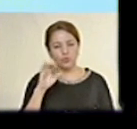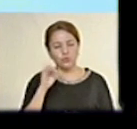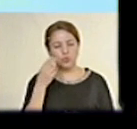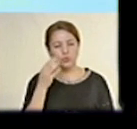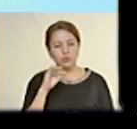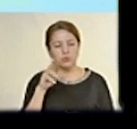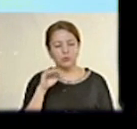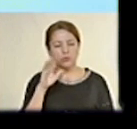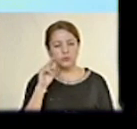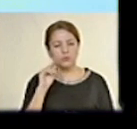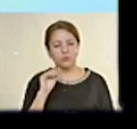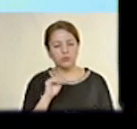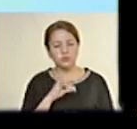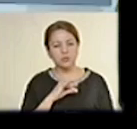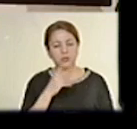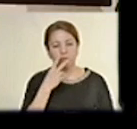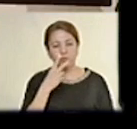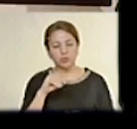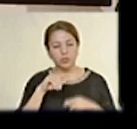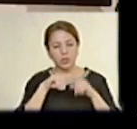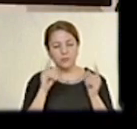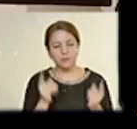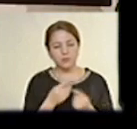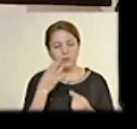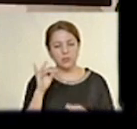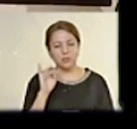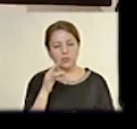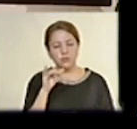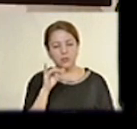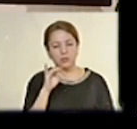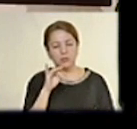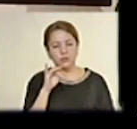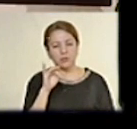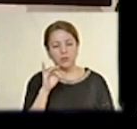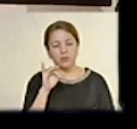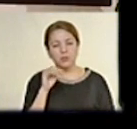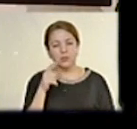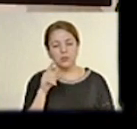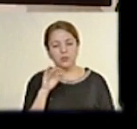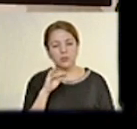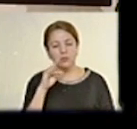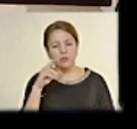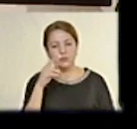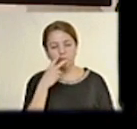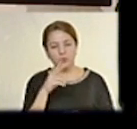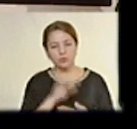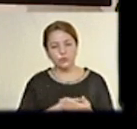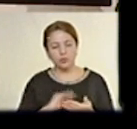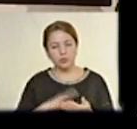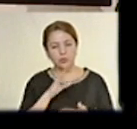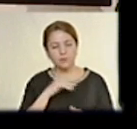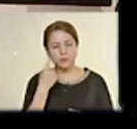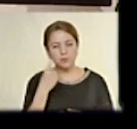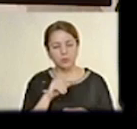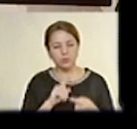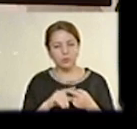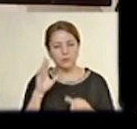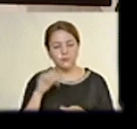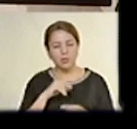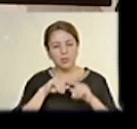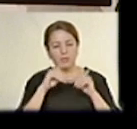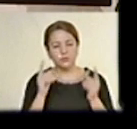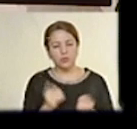ko'rinishda qavslarni ichida yig'indi ko'rinishda yozib oldik. Endi esa 1 ni qo'shamiz va qavsni